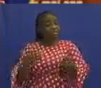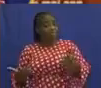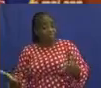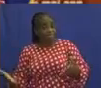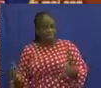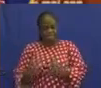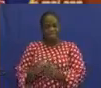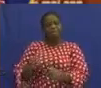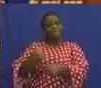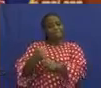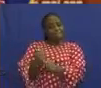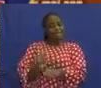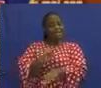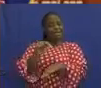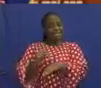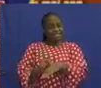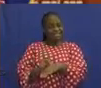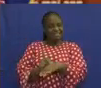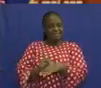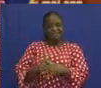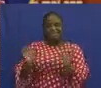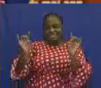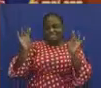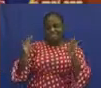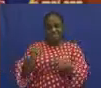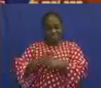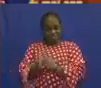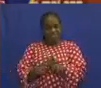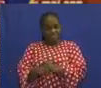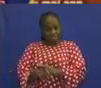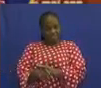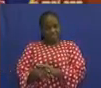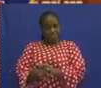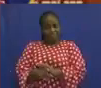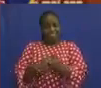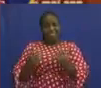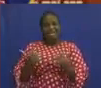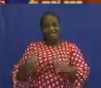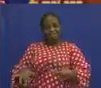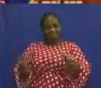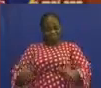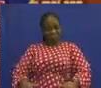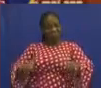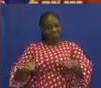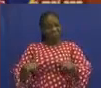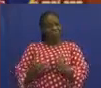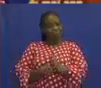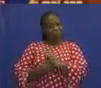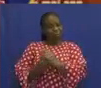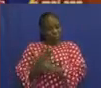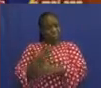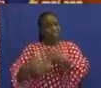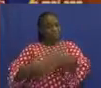and steer our nation out of the grips of the pandemic and onto a path of sustained economic growth and